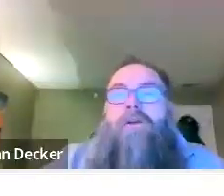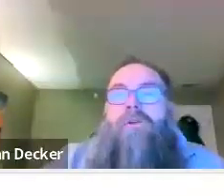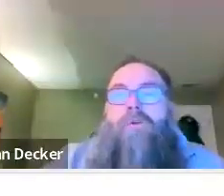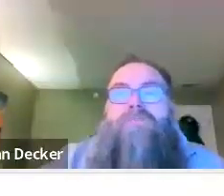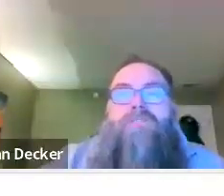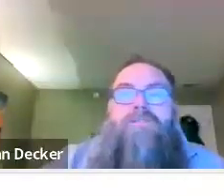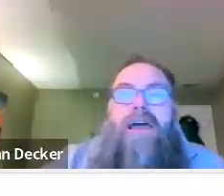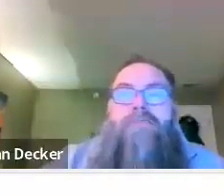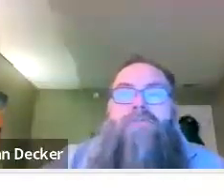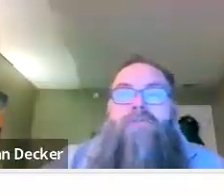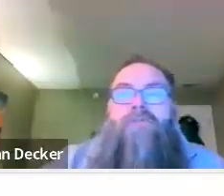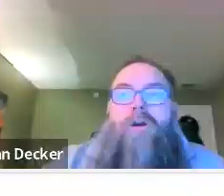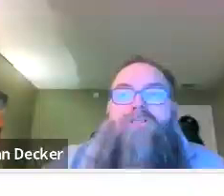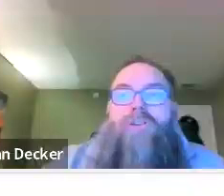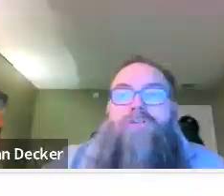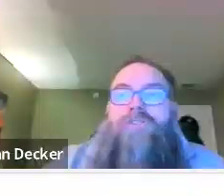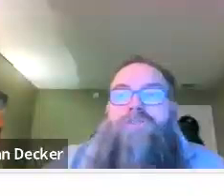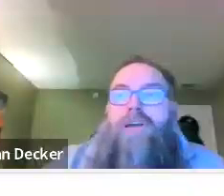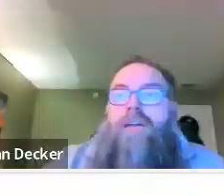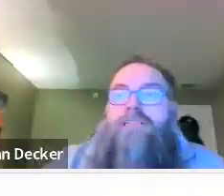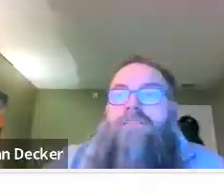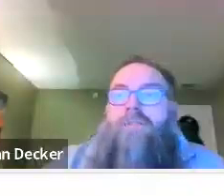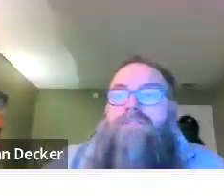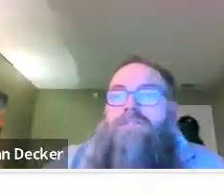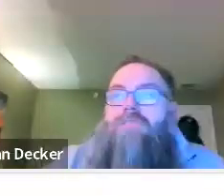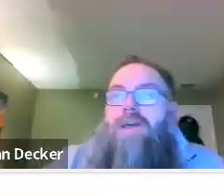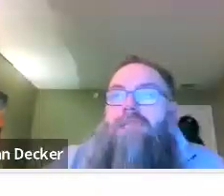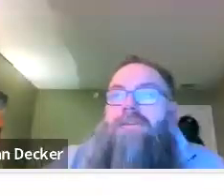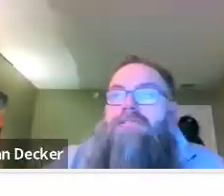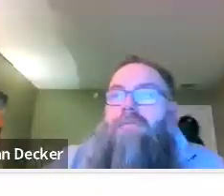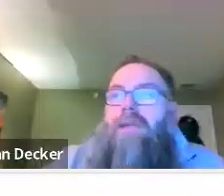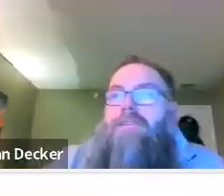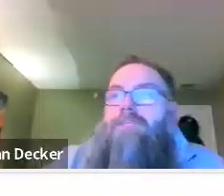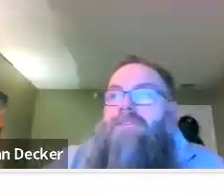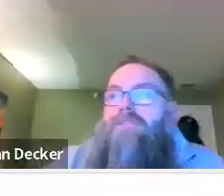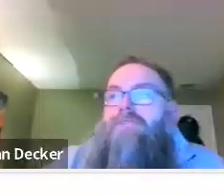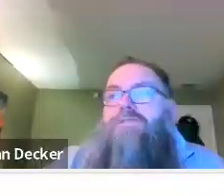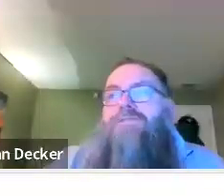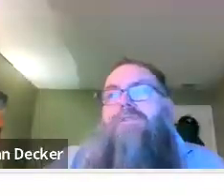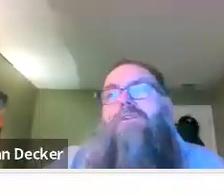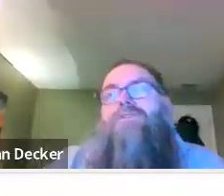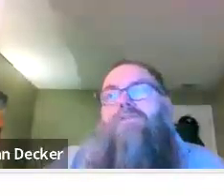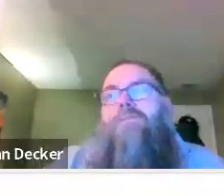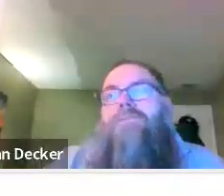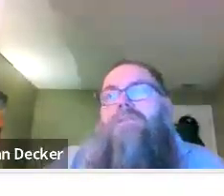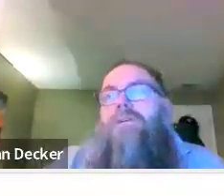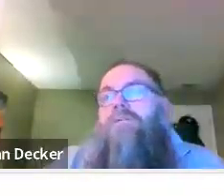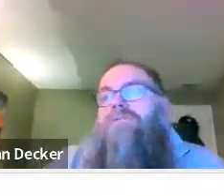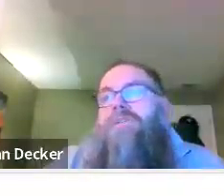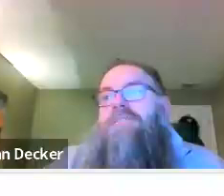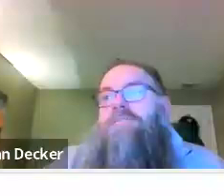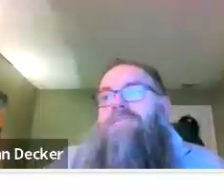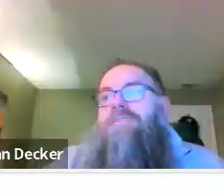services. Regional centers have through March 31st to finalize the correct service code alignments, the rate, the completion of the service acknowledgement